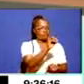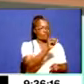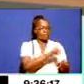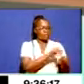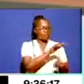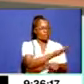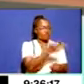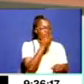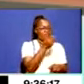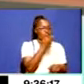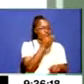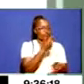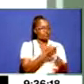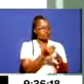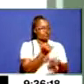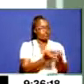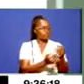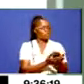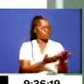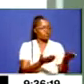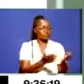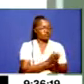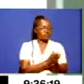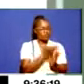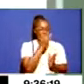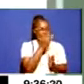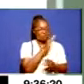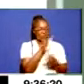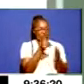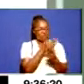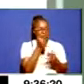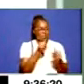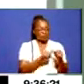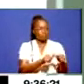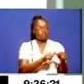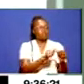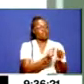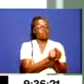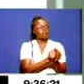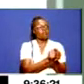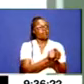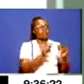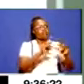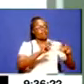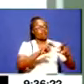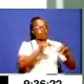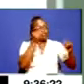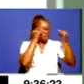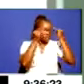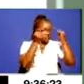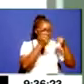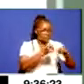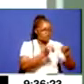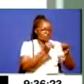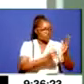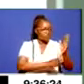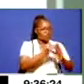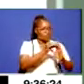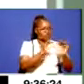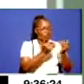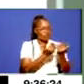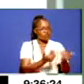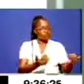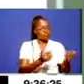appreciate, but we have to wrap it up there. And we wish you all the best as you continue with your research and innovations and trying to develop new equipment